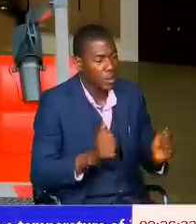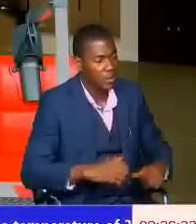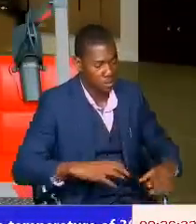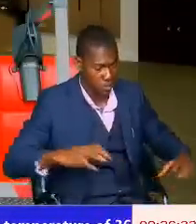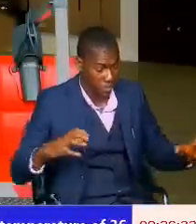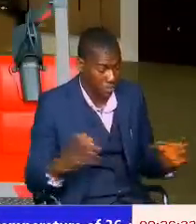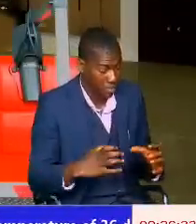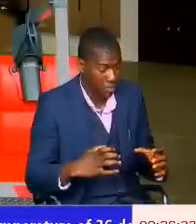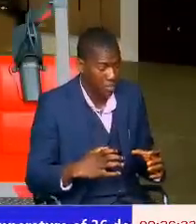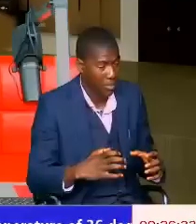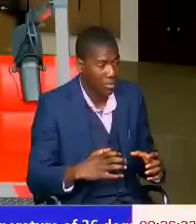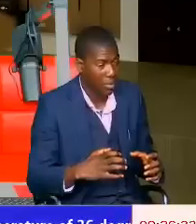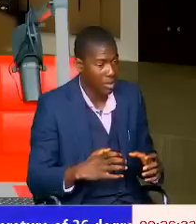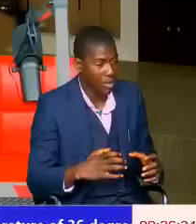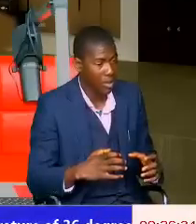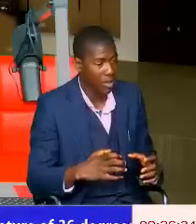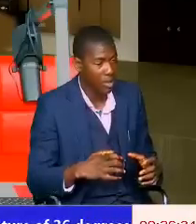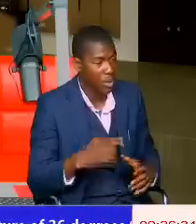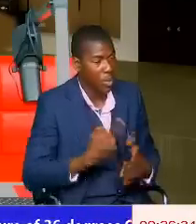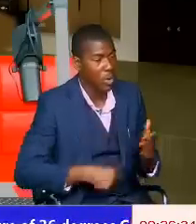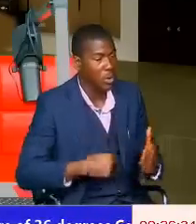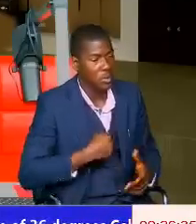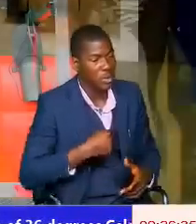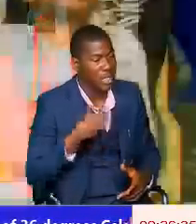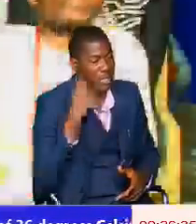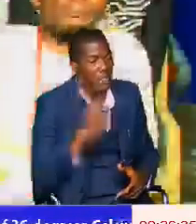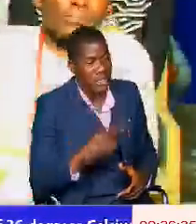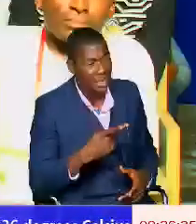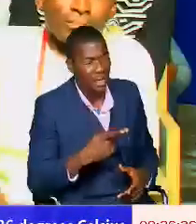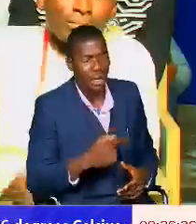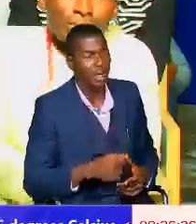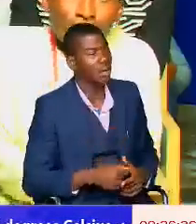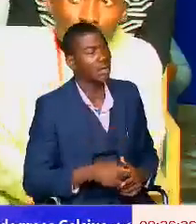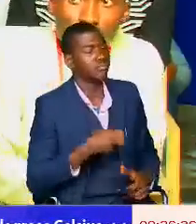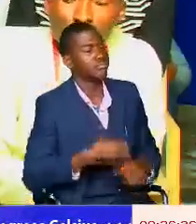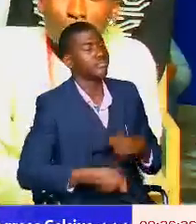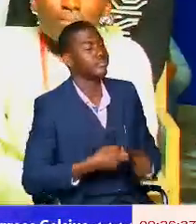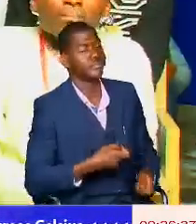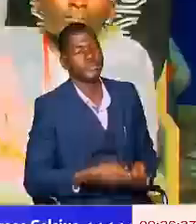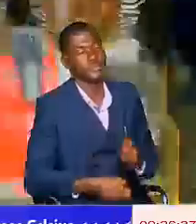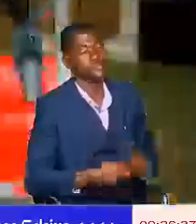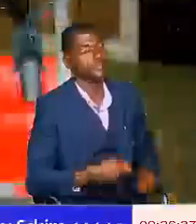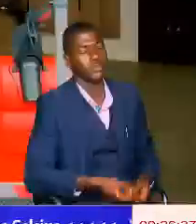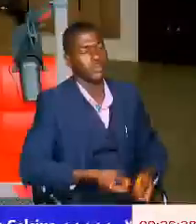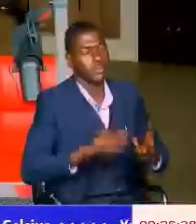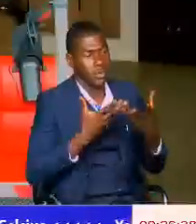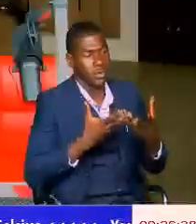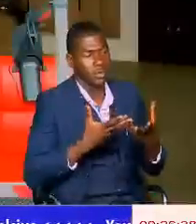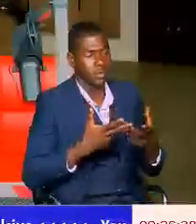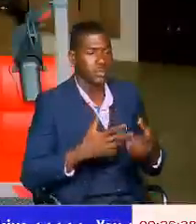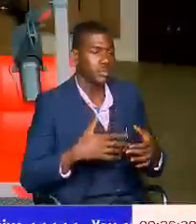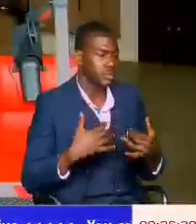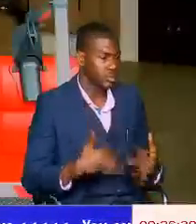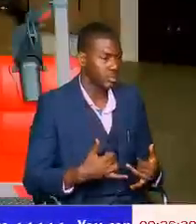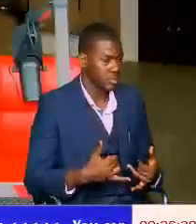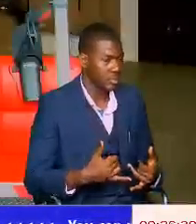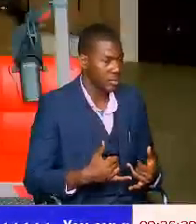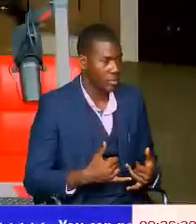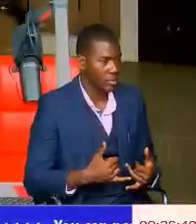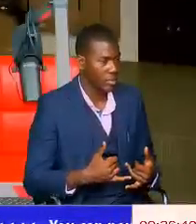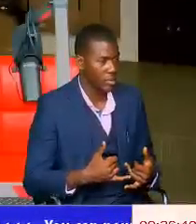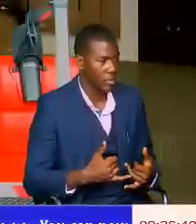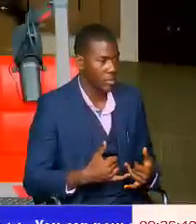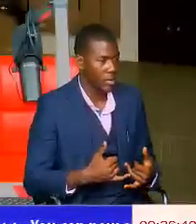join, the thing where they see is not clear. Only God will save Nigeria. You see, they give